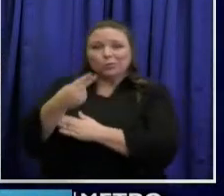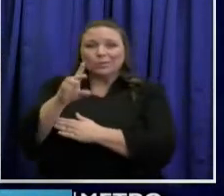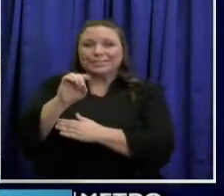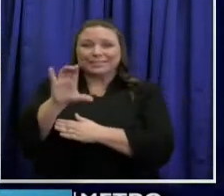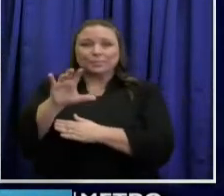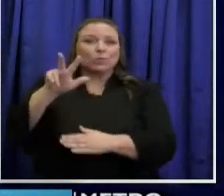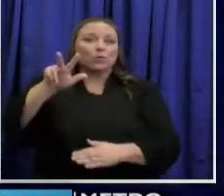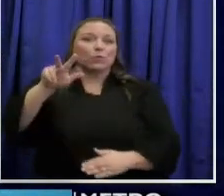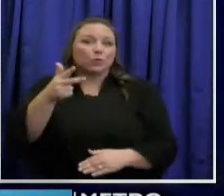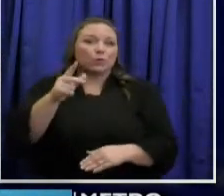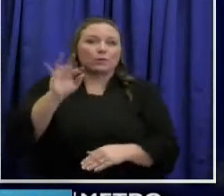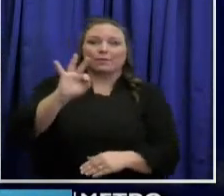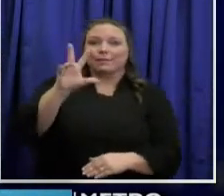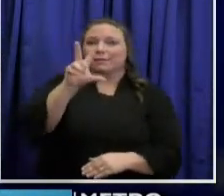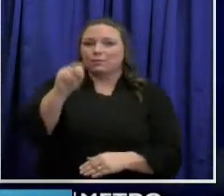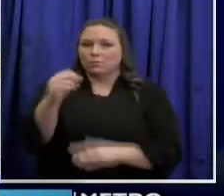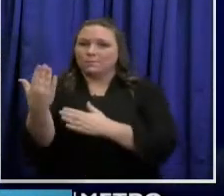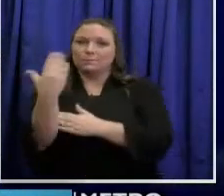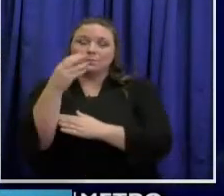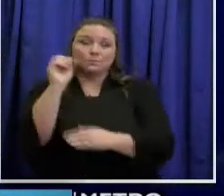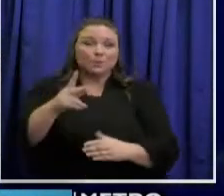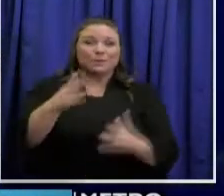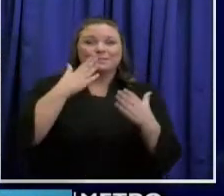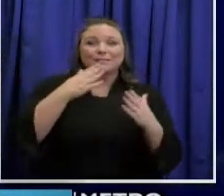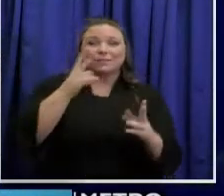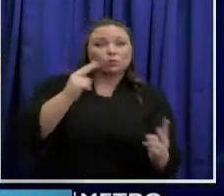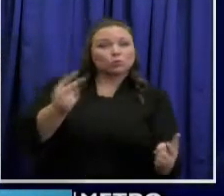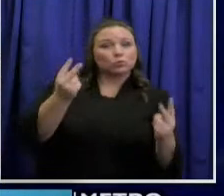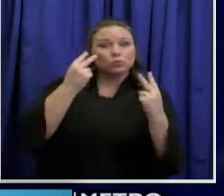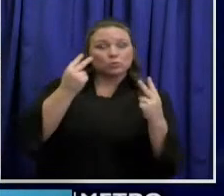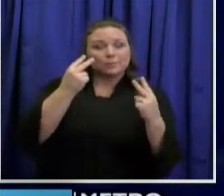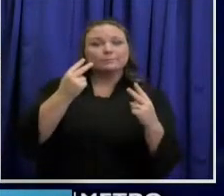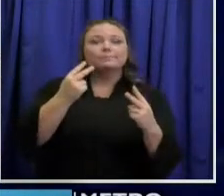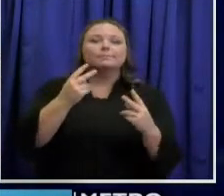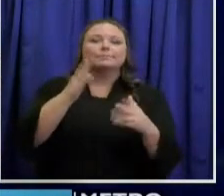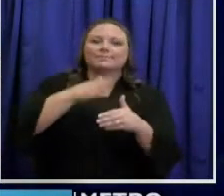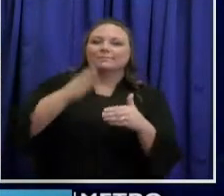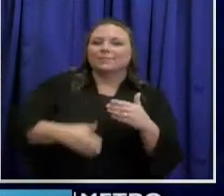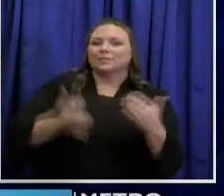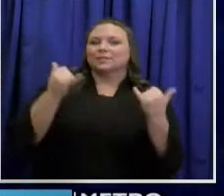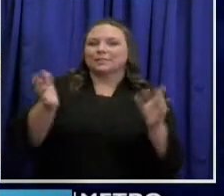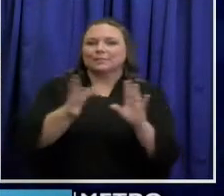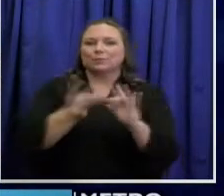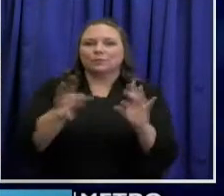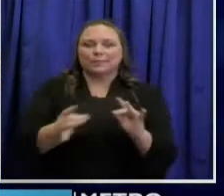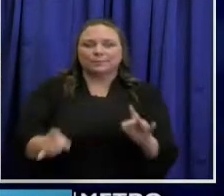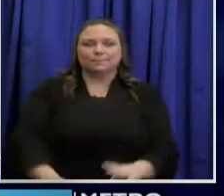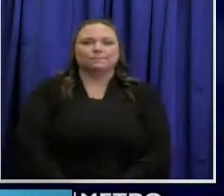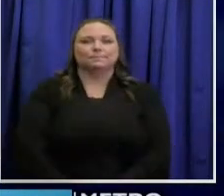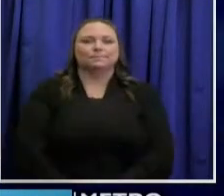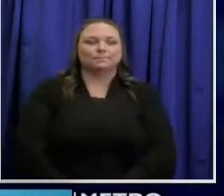December 3rd at 9:30 a.m. Thank you for joining us, and this concludes today's briefing.